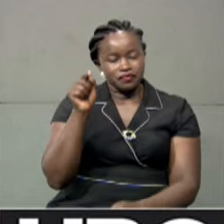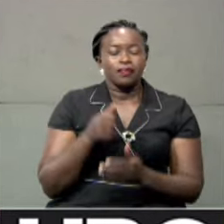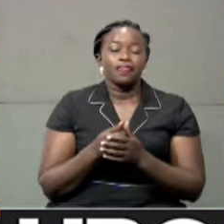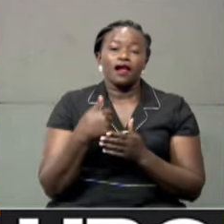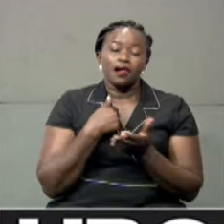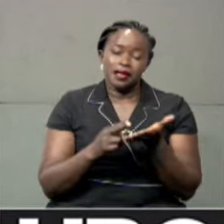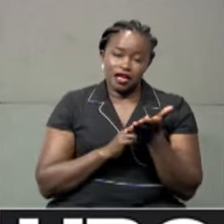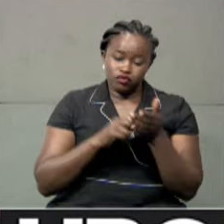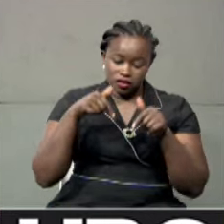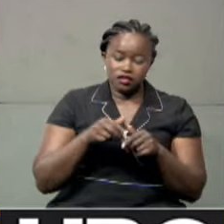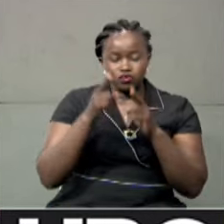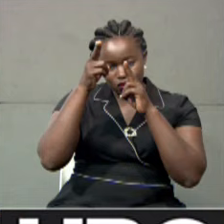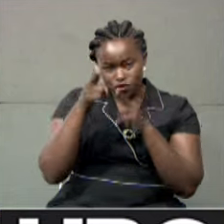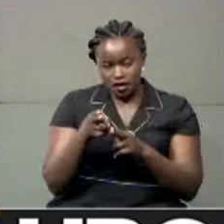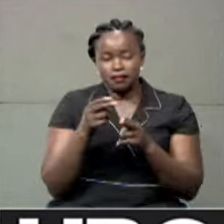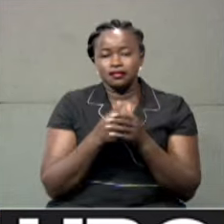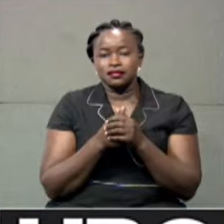this singular honor